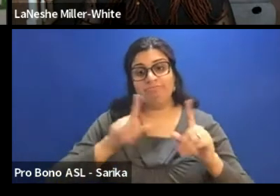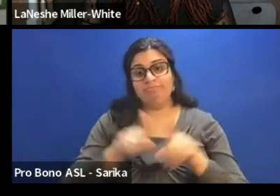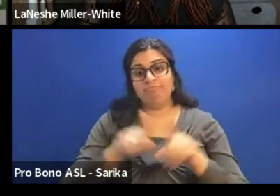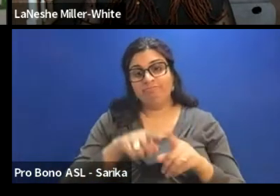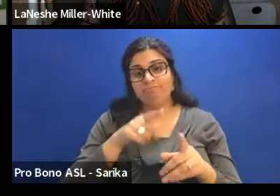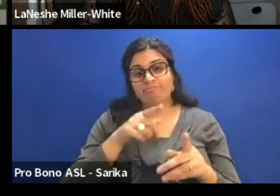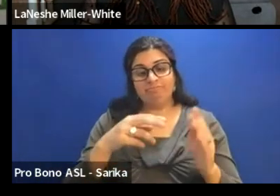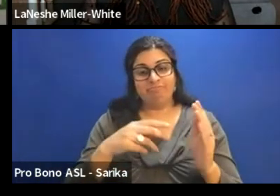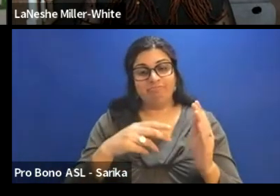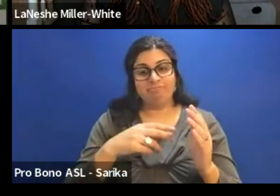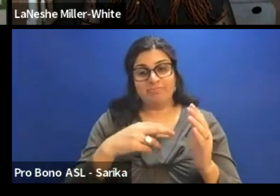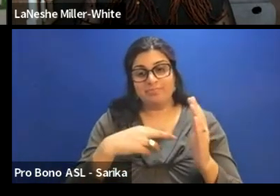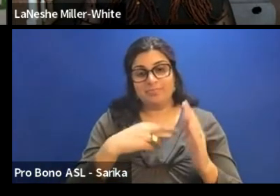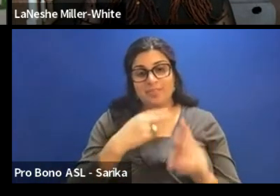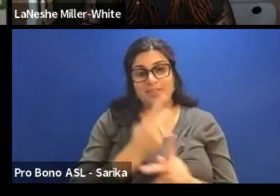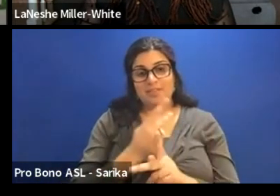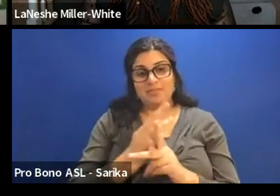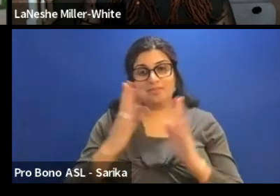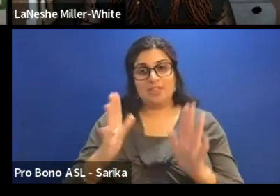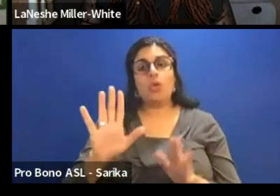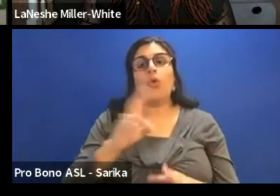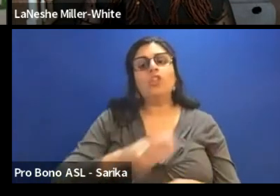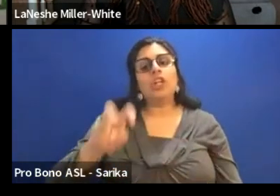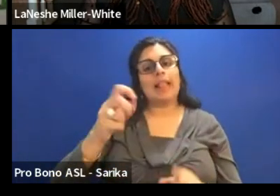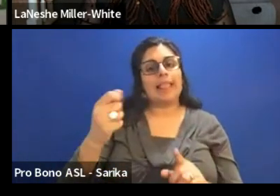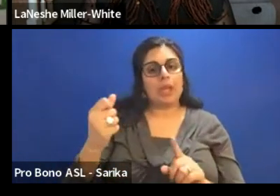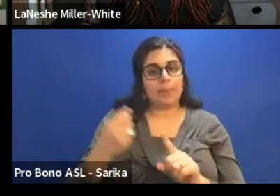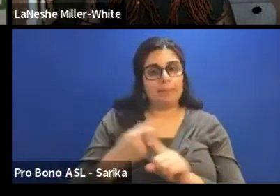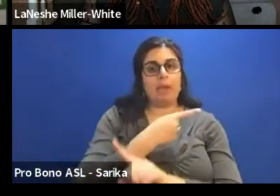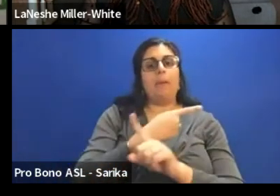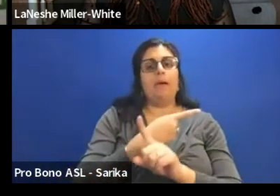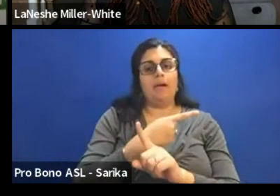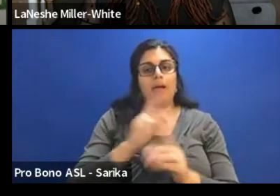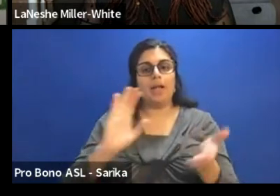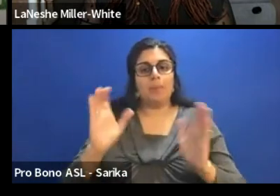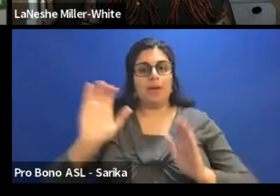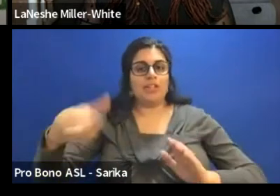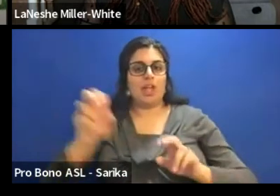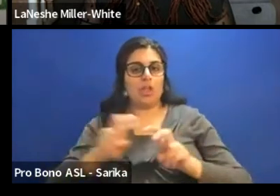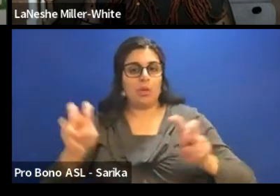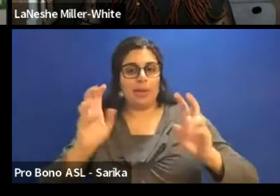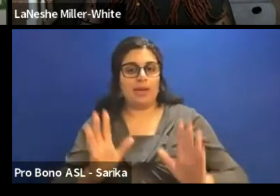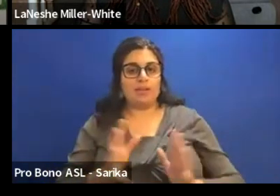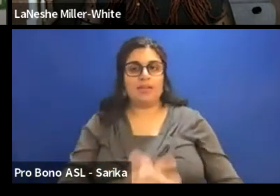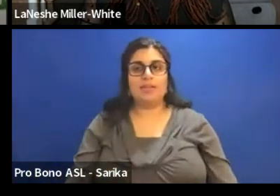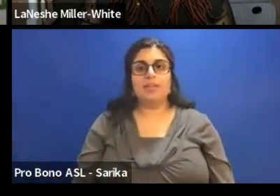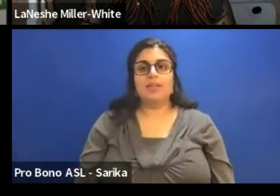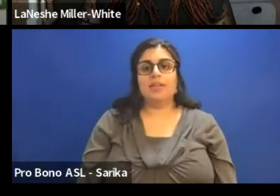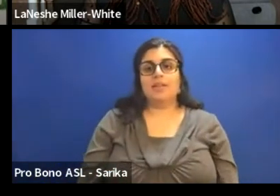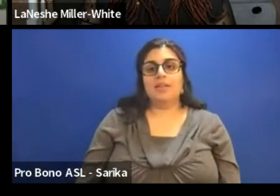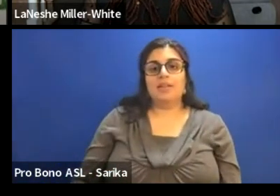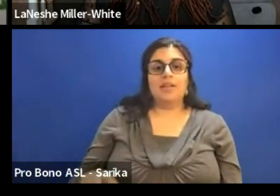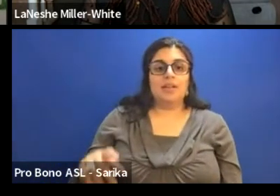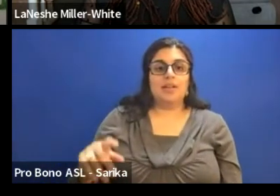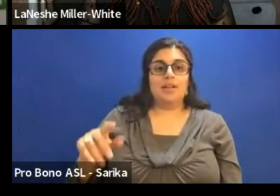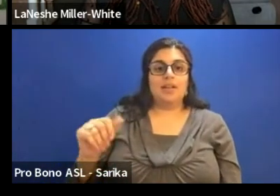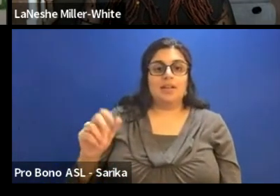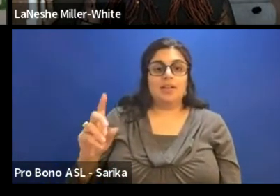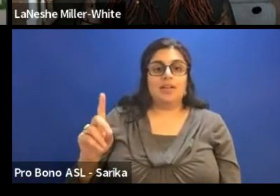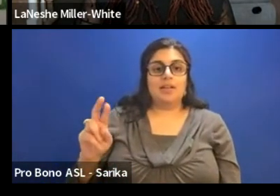been a little bit different than the other panelists. Yeah, so